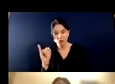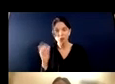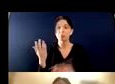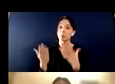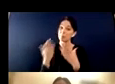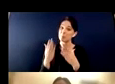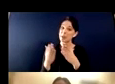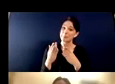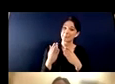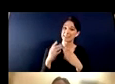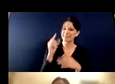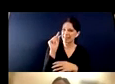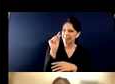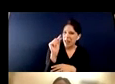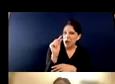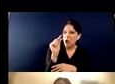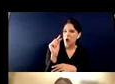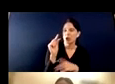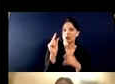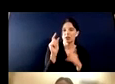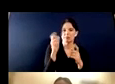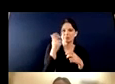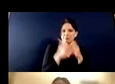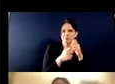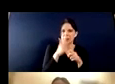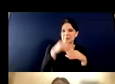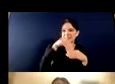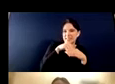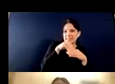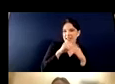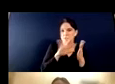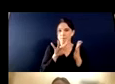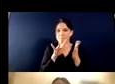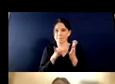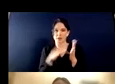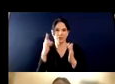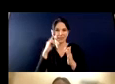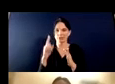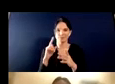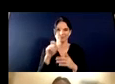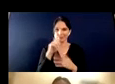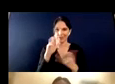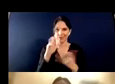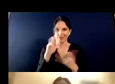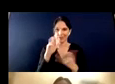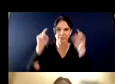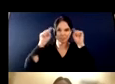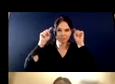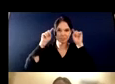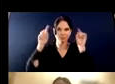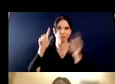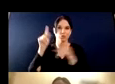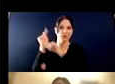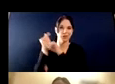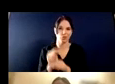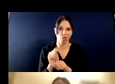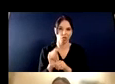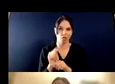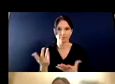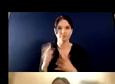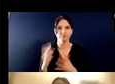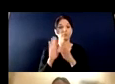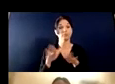that don't make a conventional air conduction hearing aid feasible. In kids, a bone conduction hearing